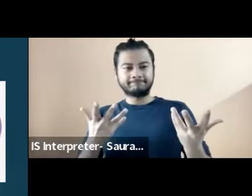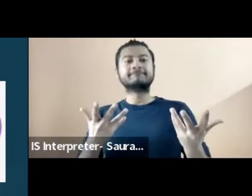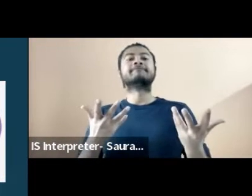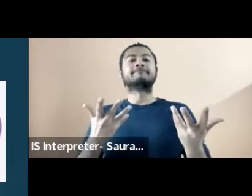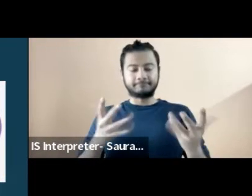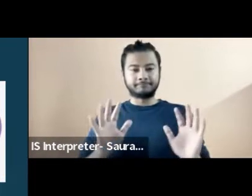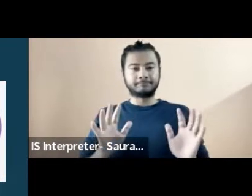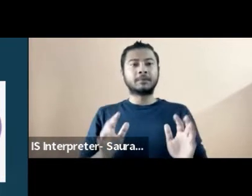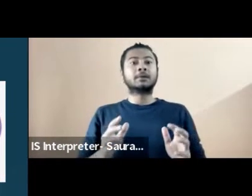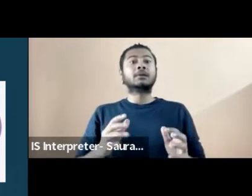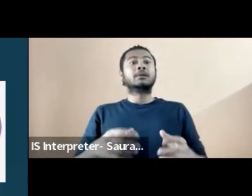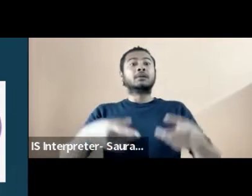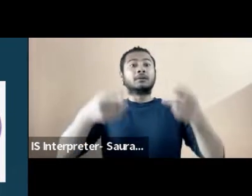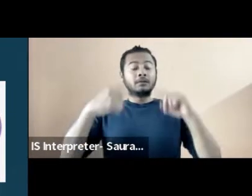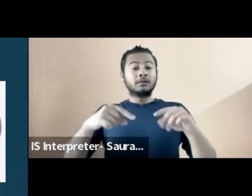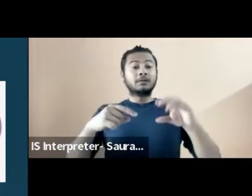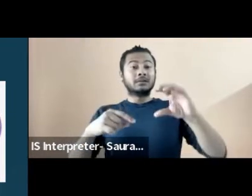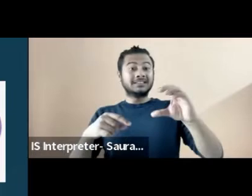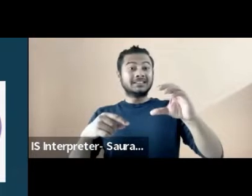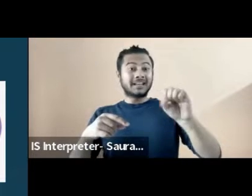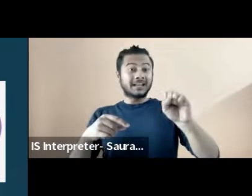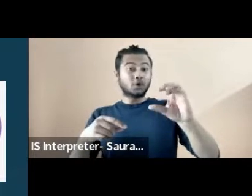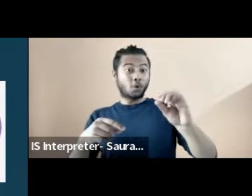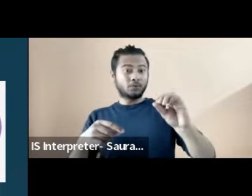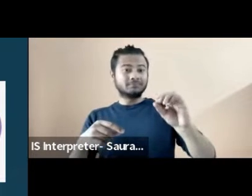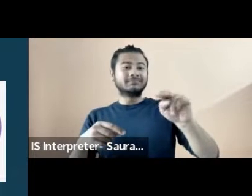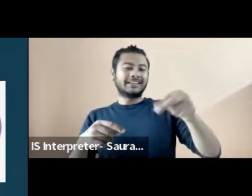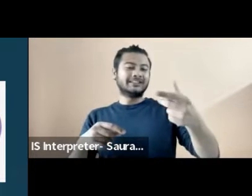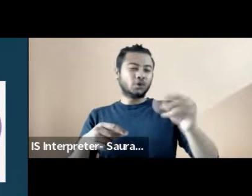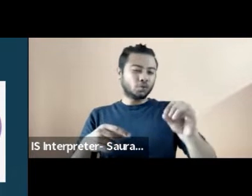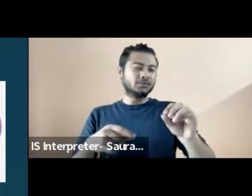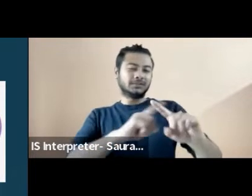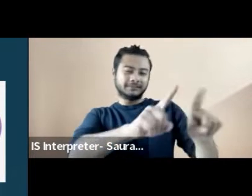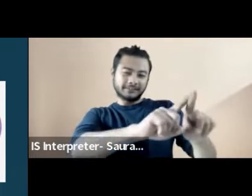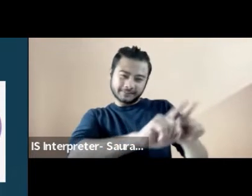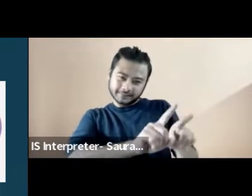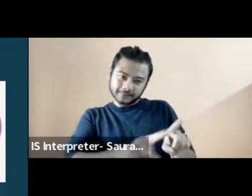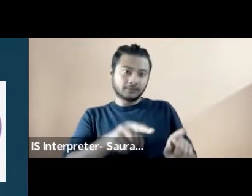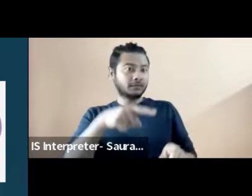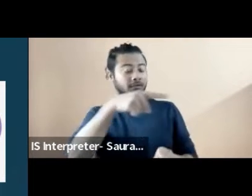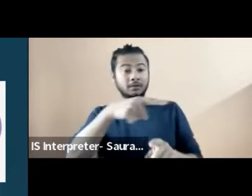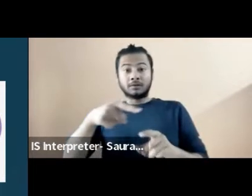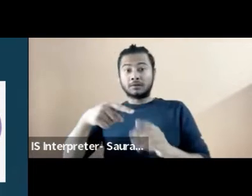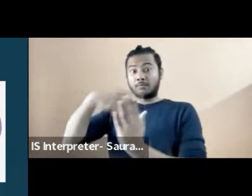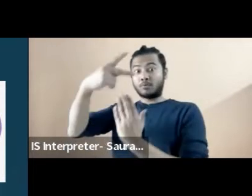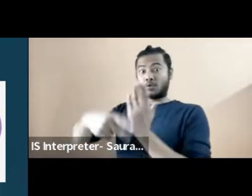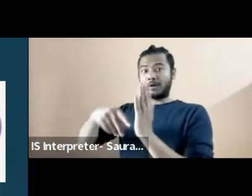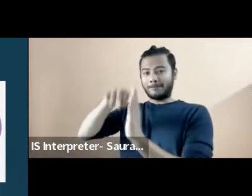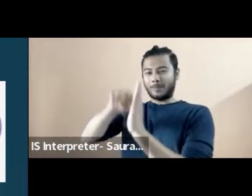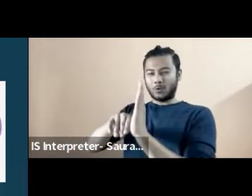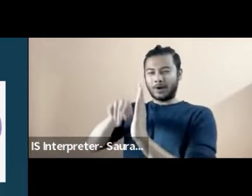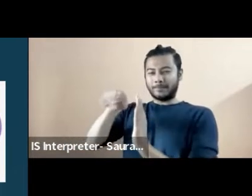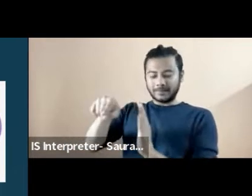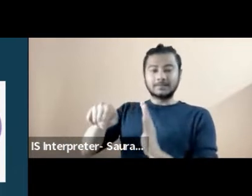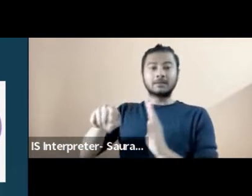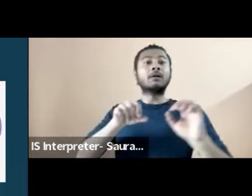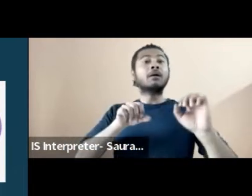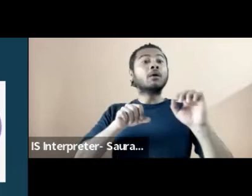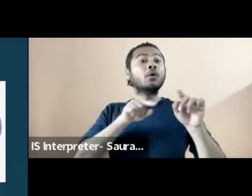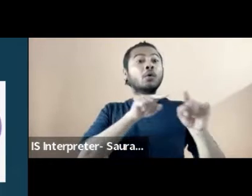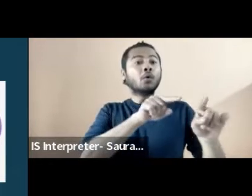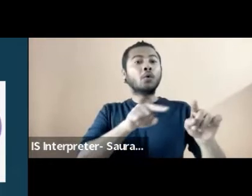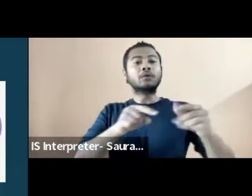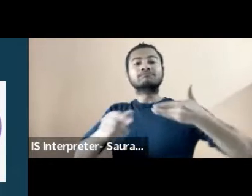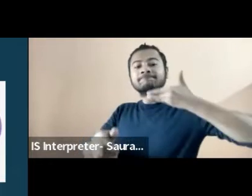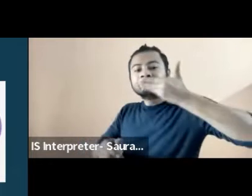the civil society does continue to influence the program's priorities through the advisory group on